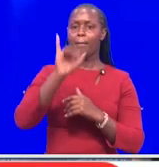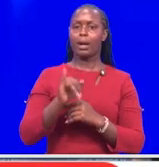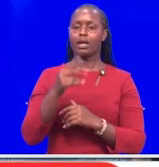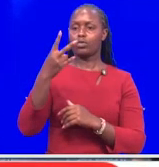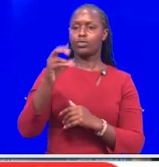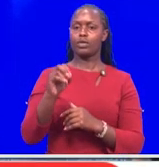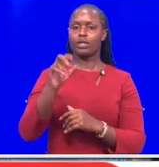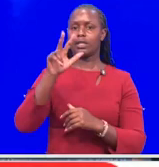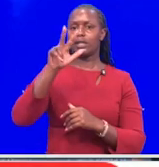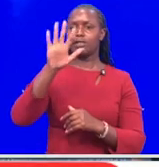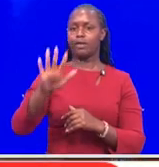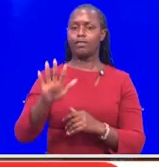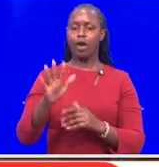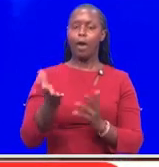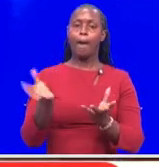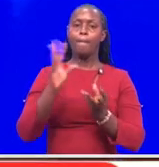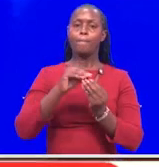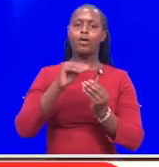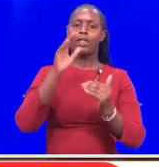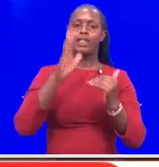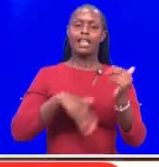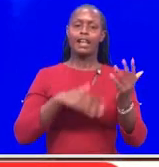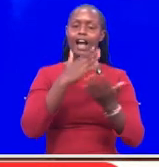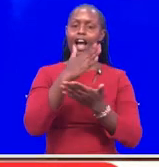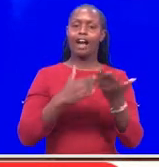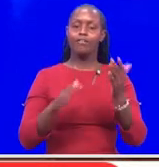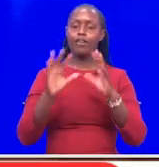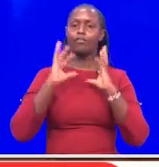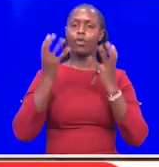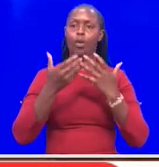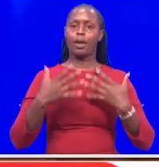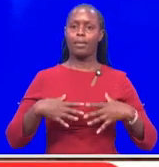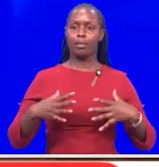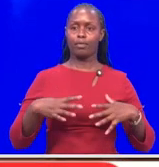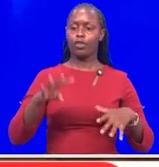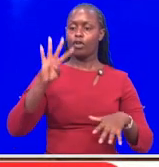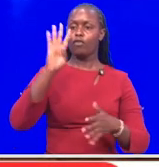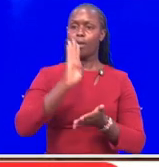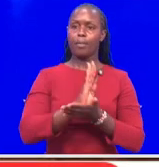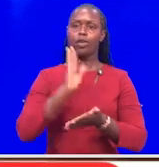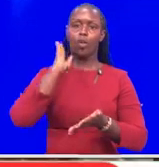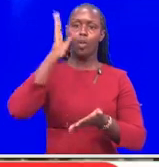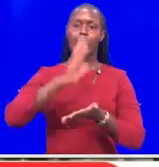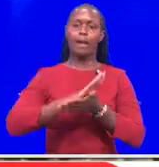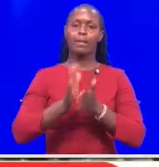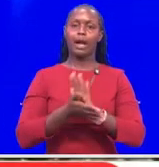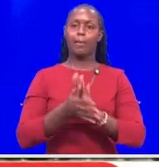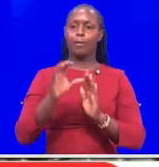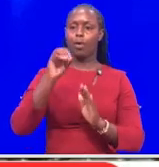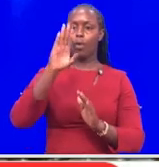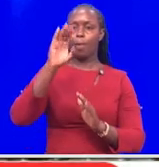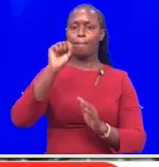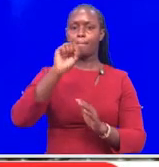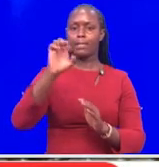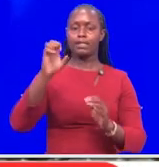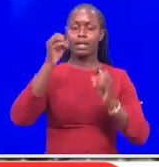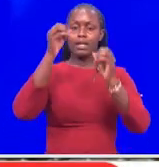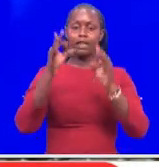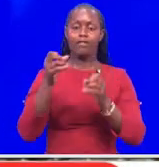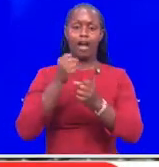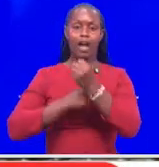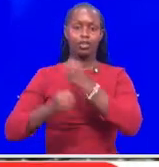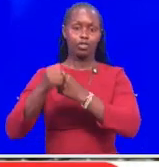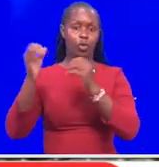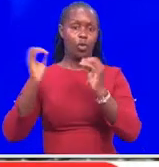2035, more than half of the world's population, or 4 billion people, will be obese if significant action is not taken to